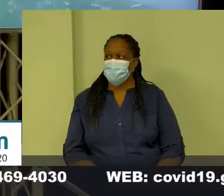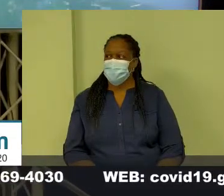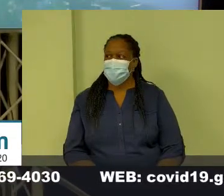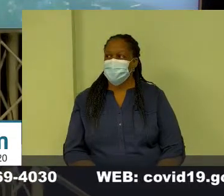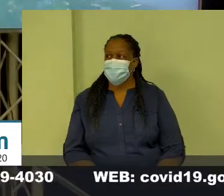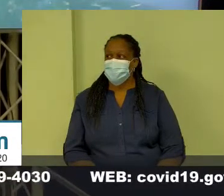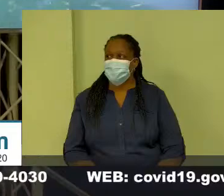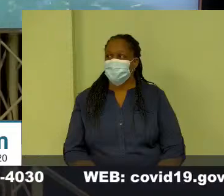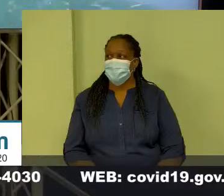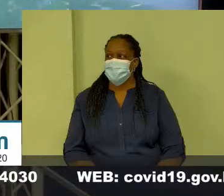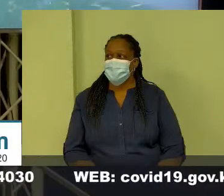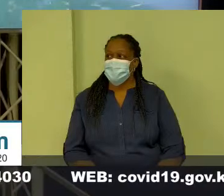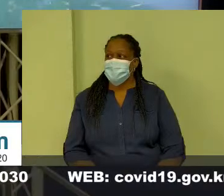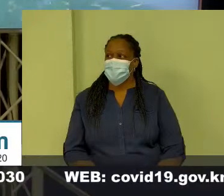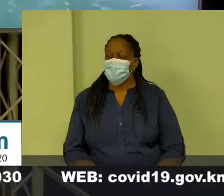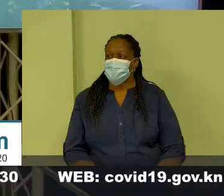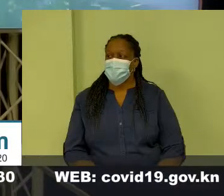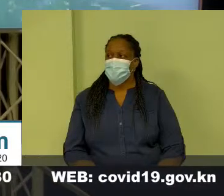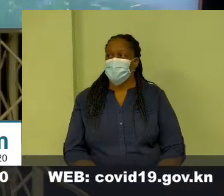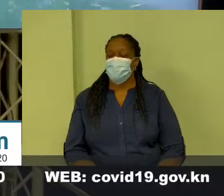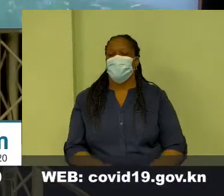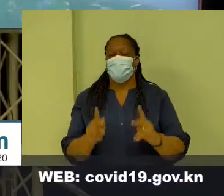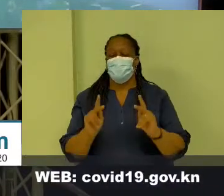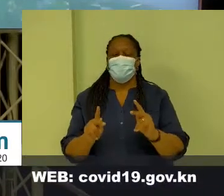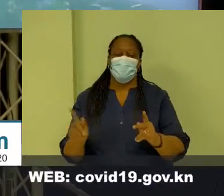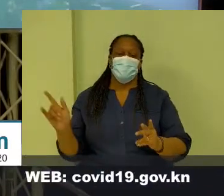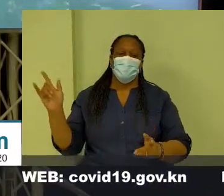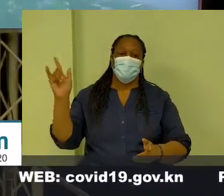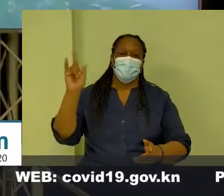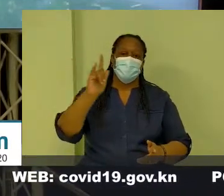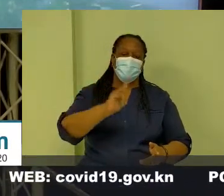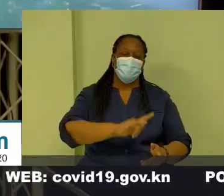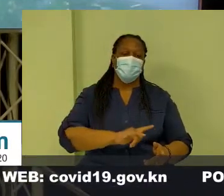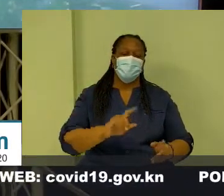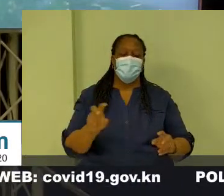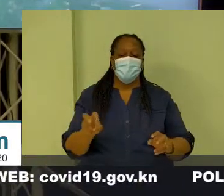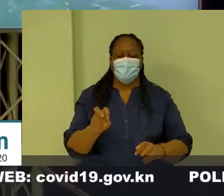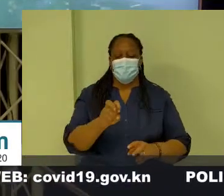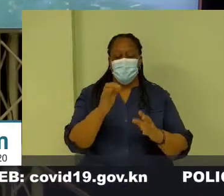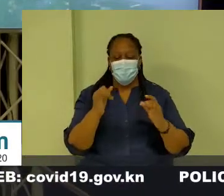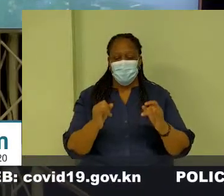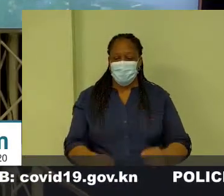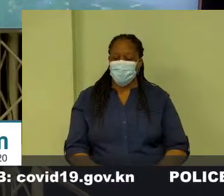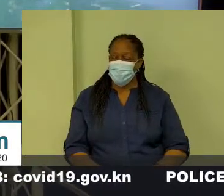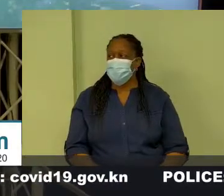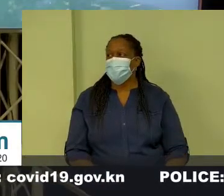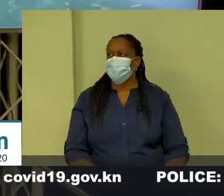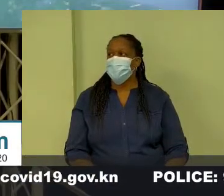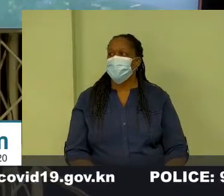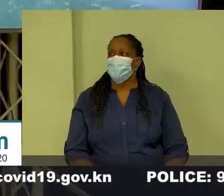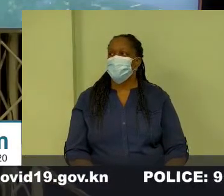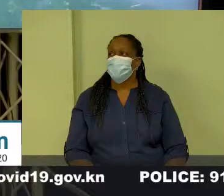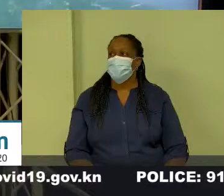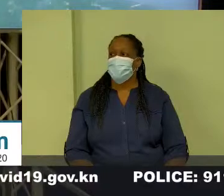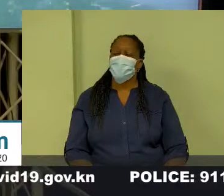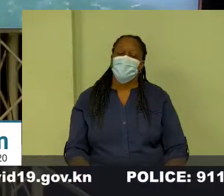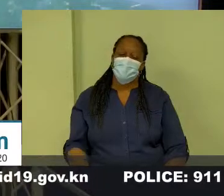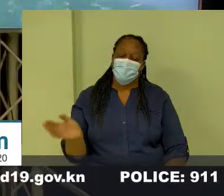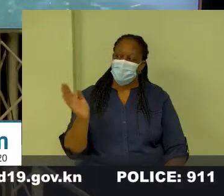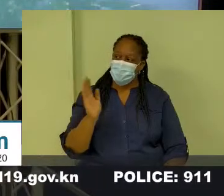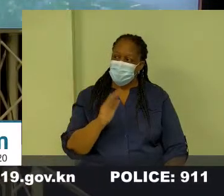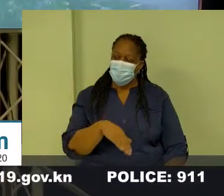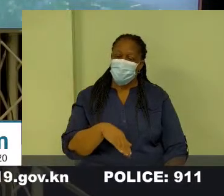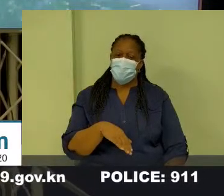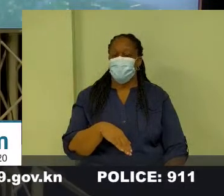Okay, so international travelers, tourists, as I said, you'll fall